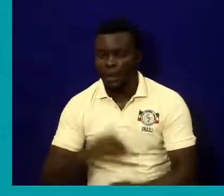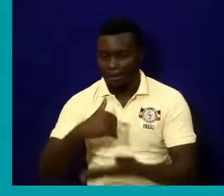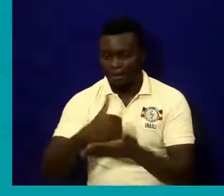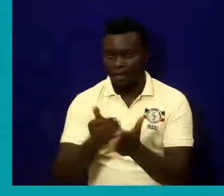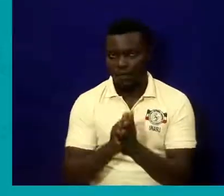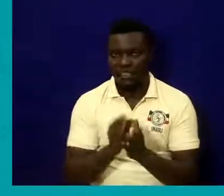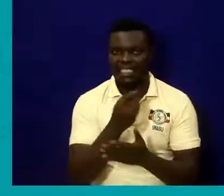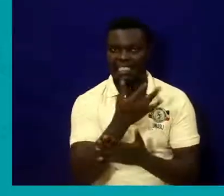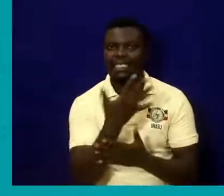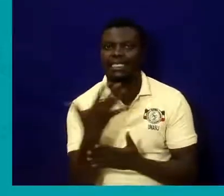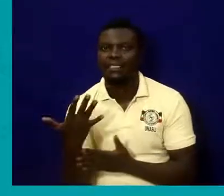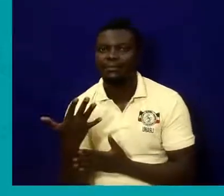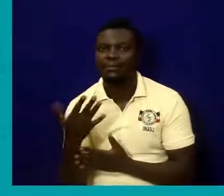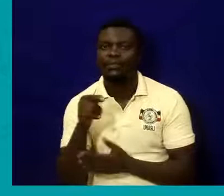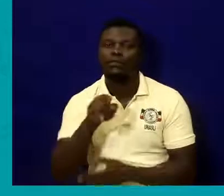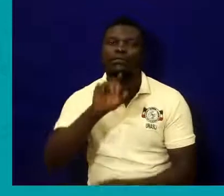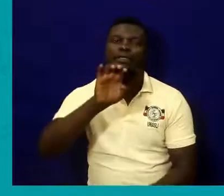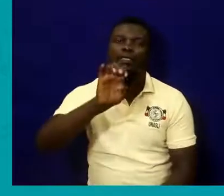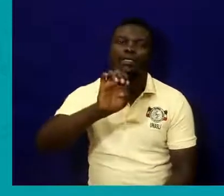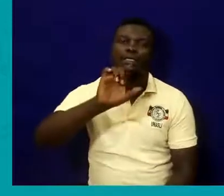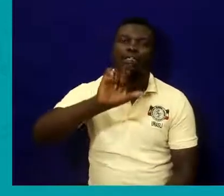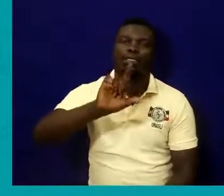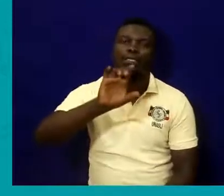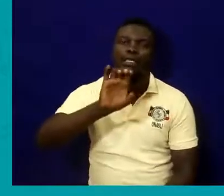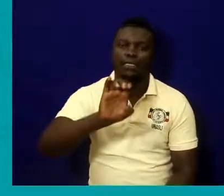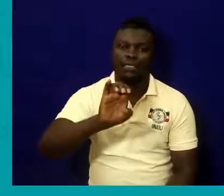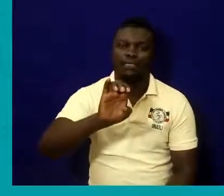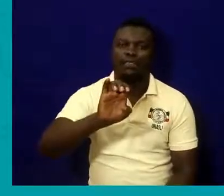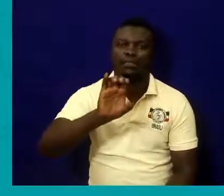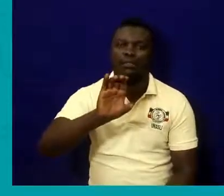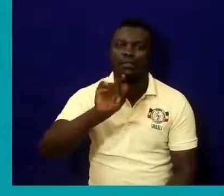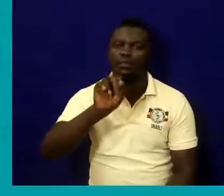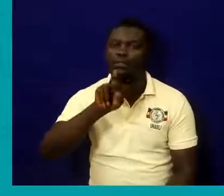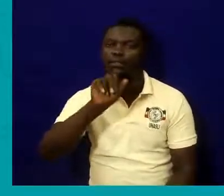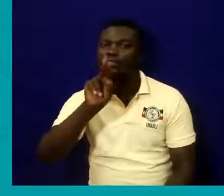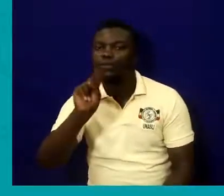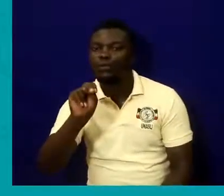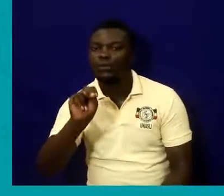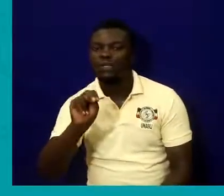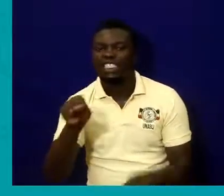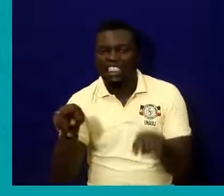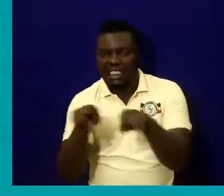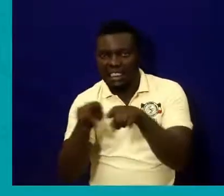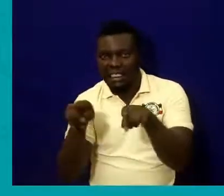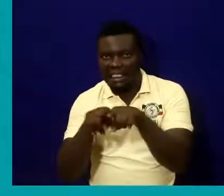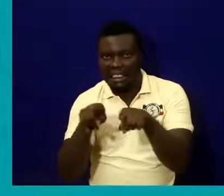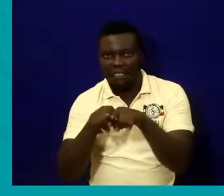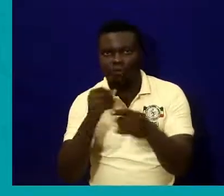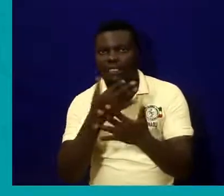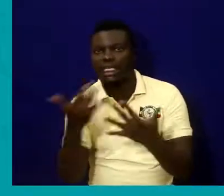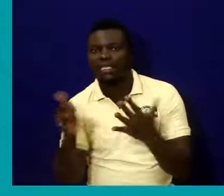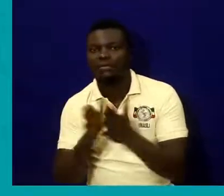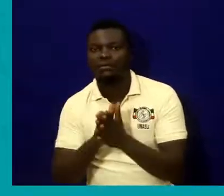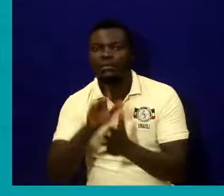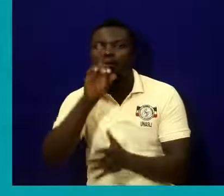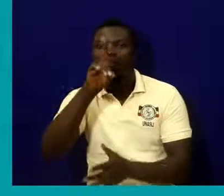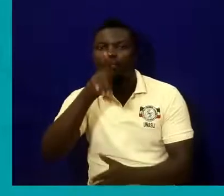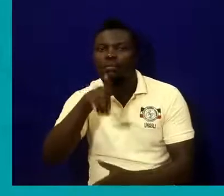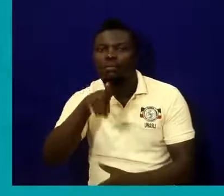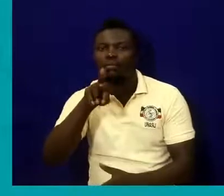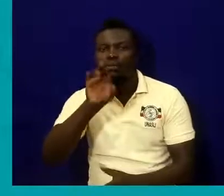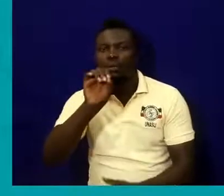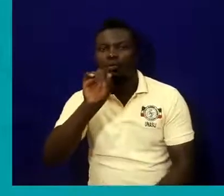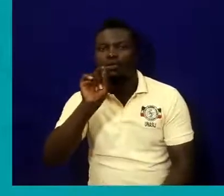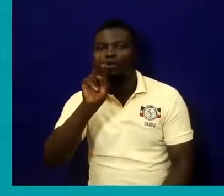the number of electrons is equal to the number of protons or